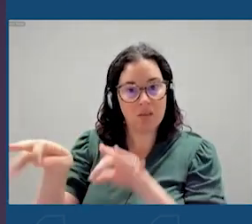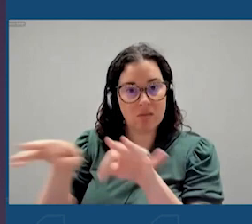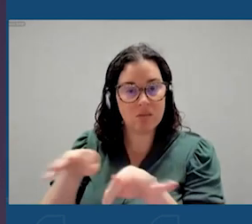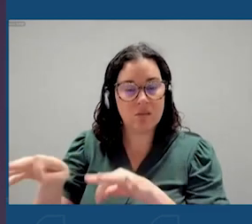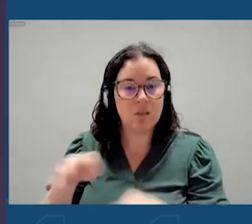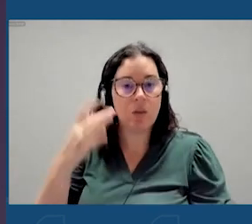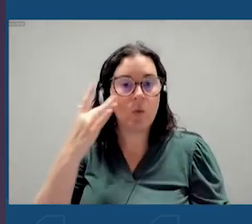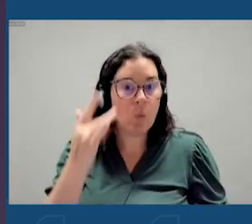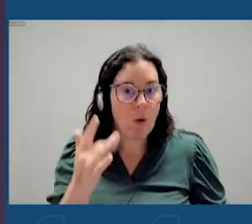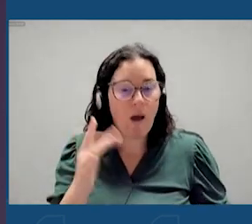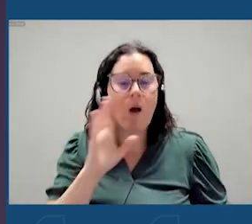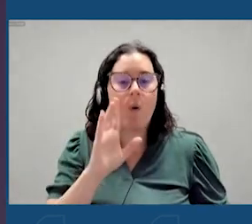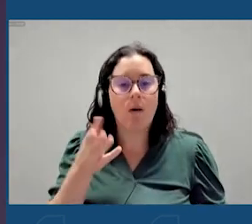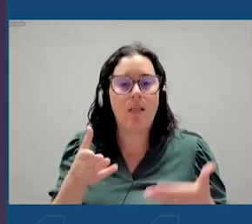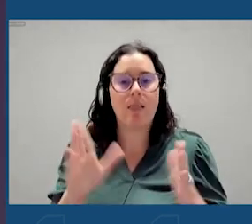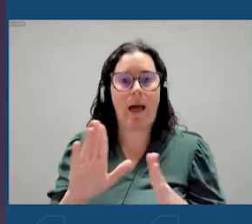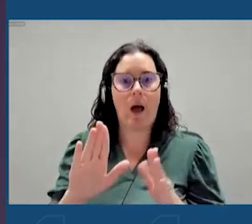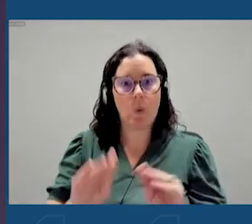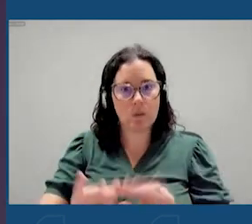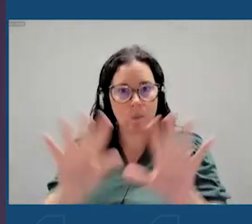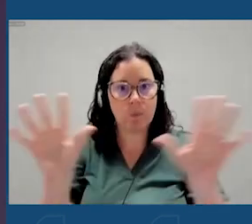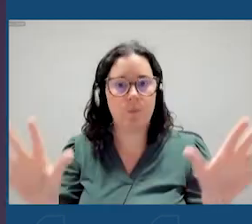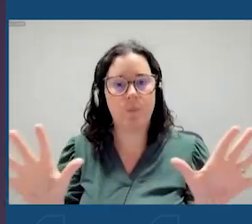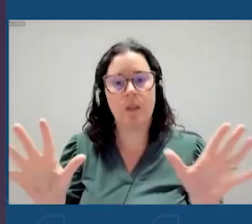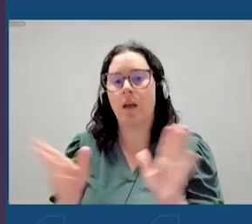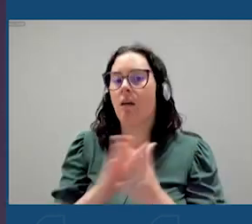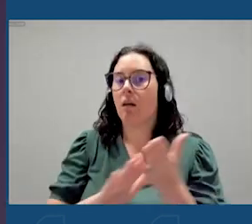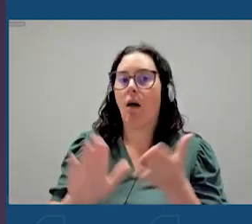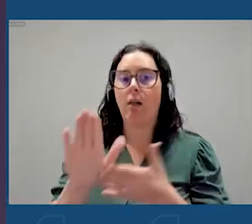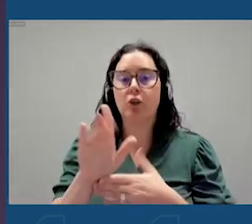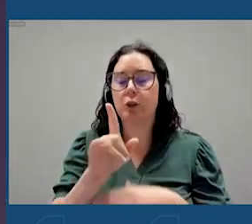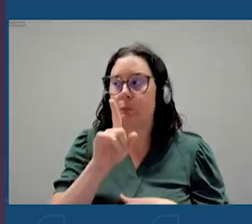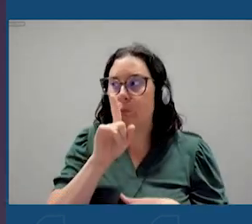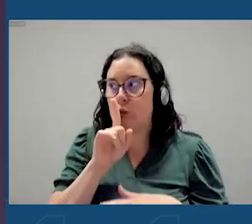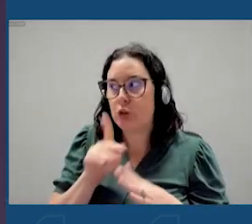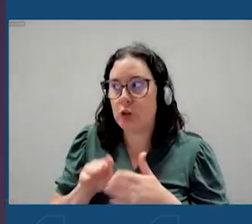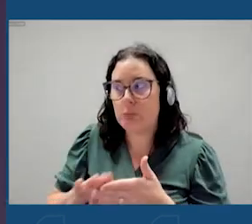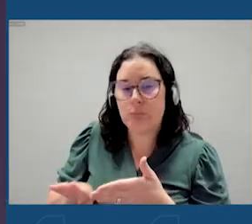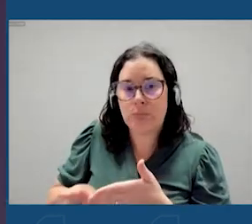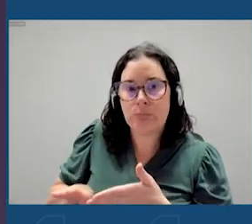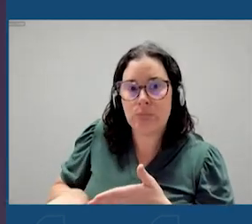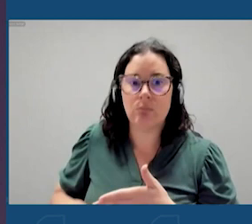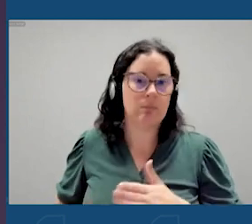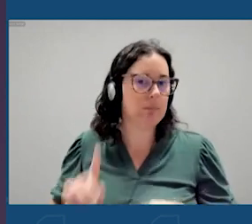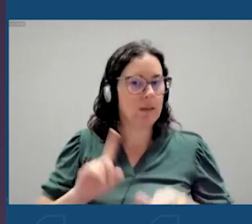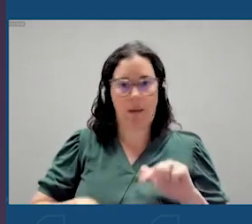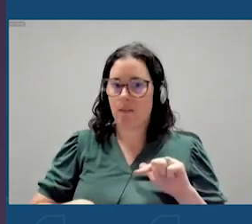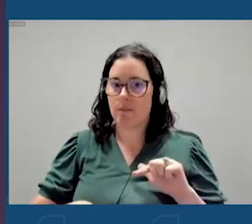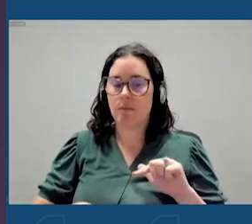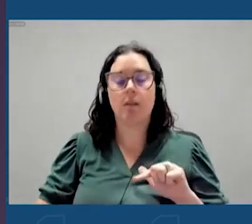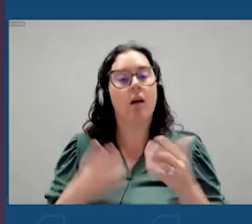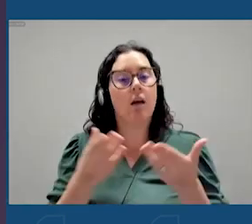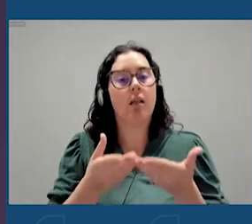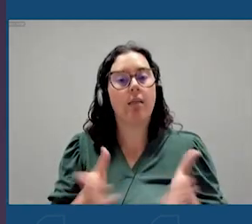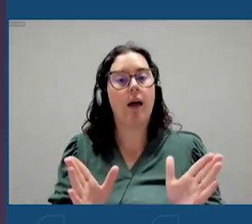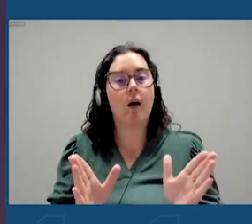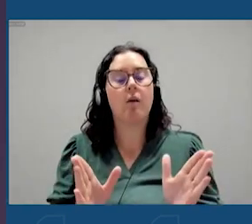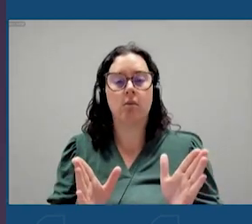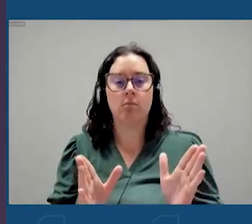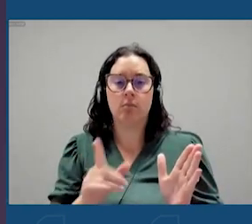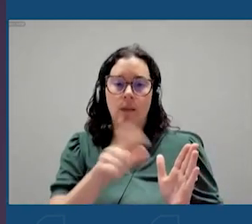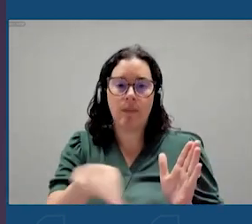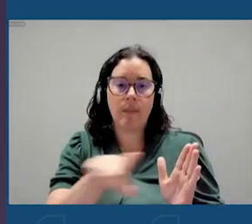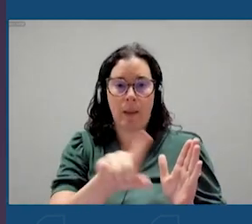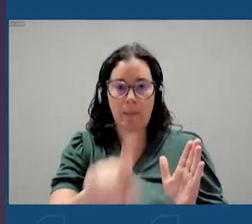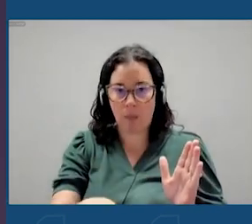to sweep this problem under the rug any longer. And this will allow the public to realize if the administration of those